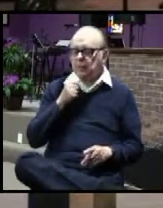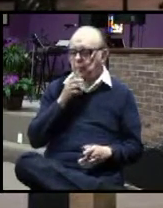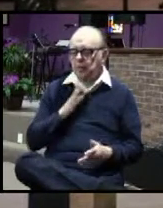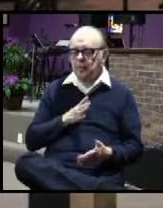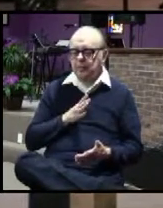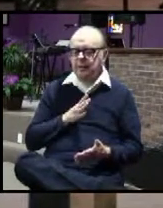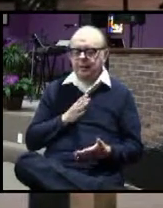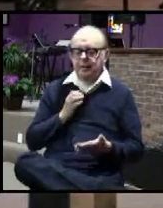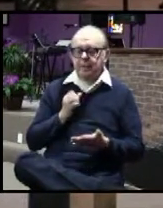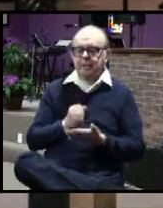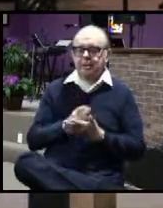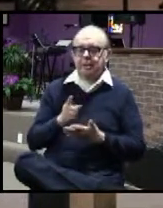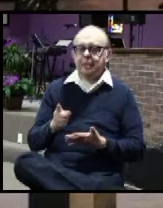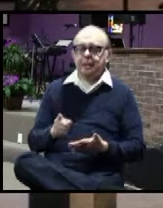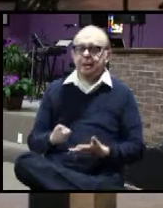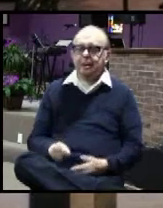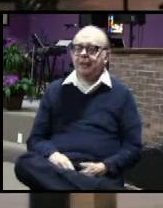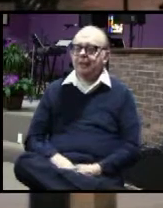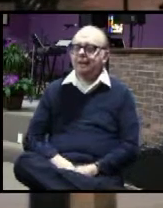I got one. She's in Malaysia.